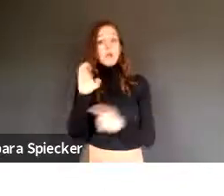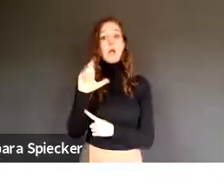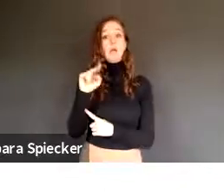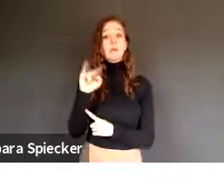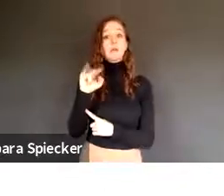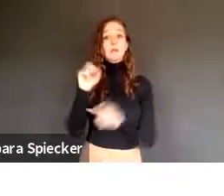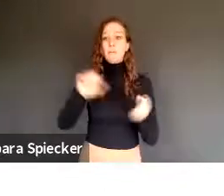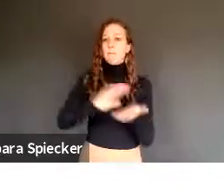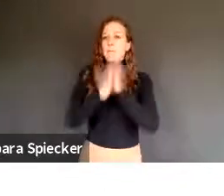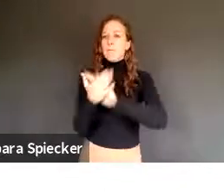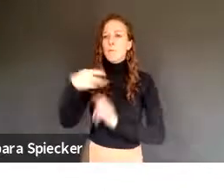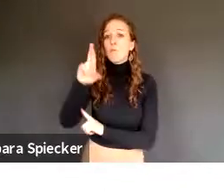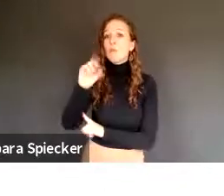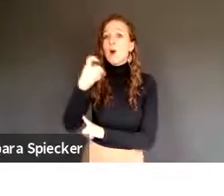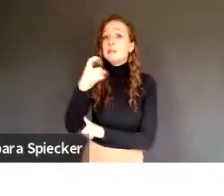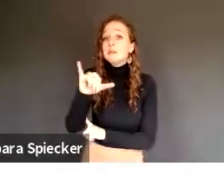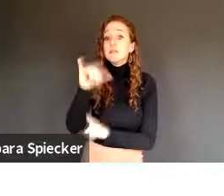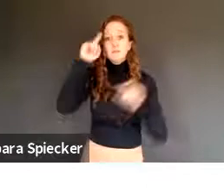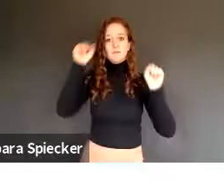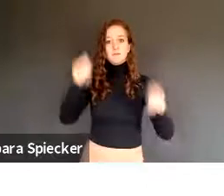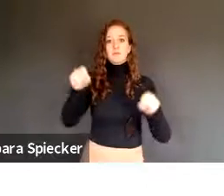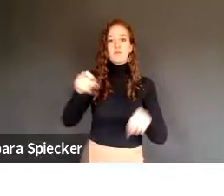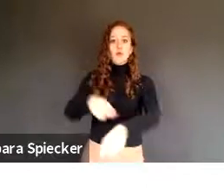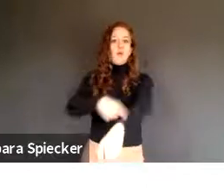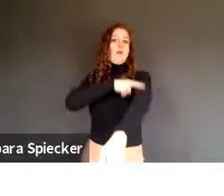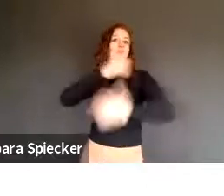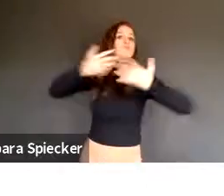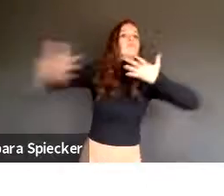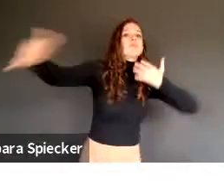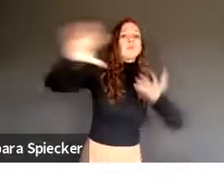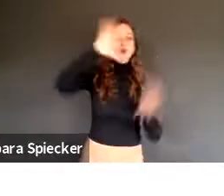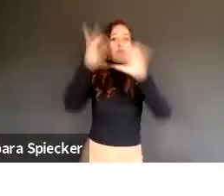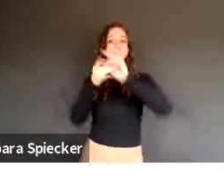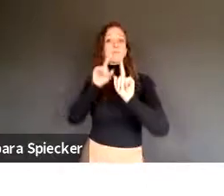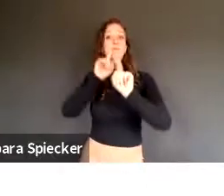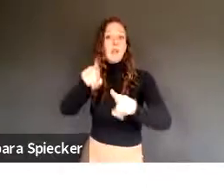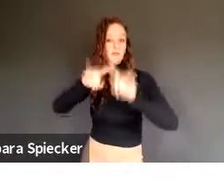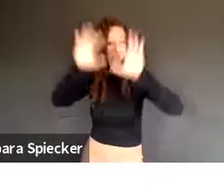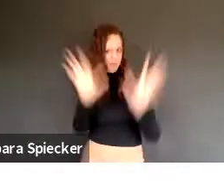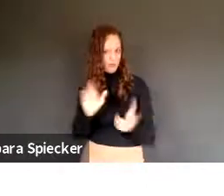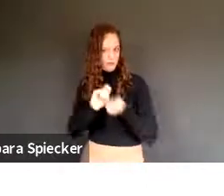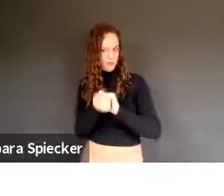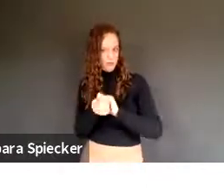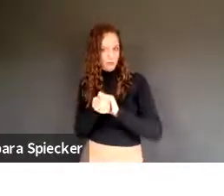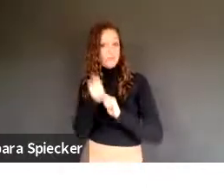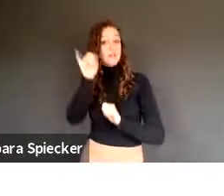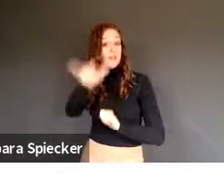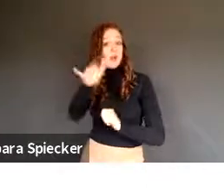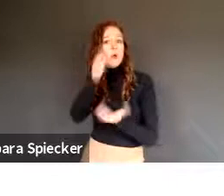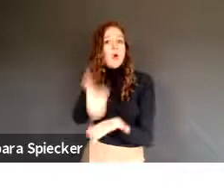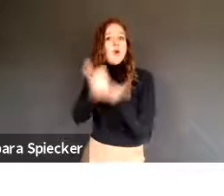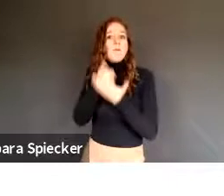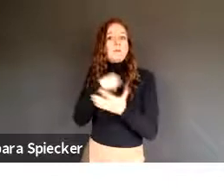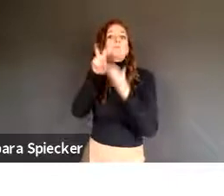long term, gives us the opportunity to use El Nino then as a proxy for possible long-term